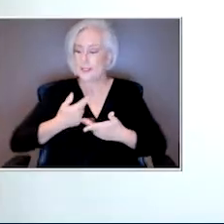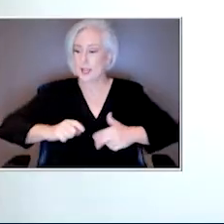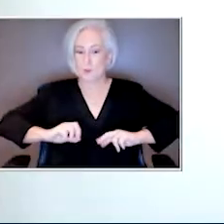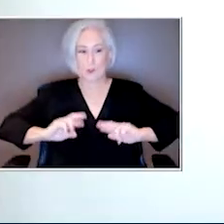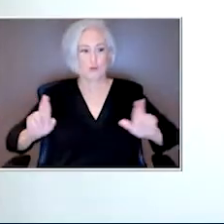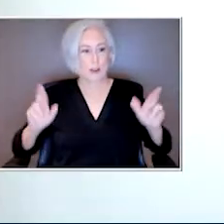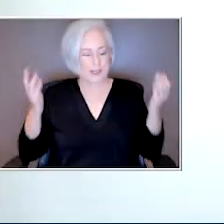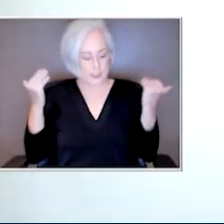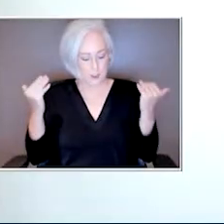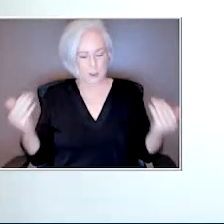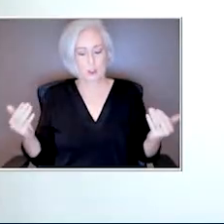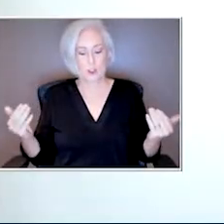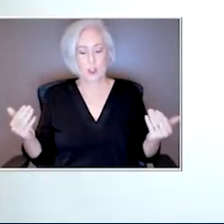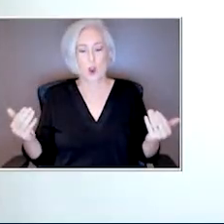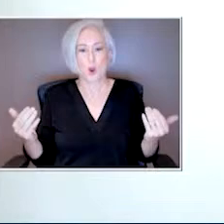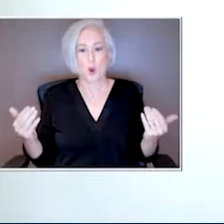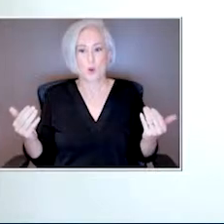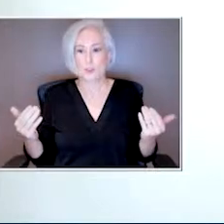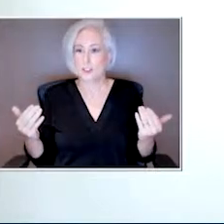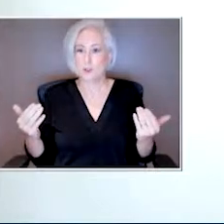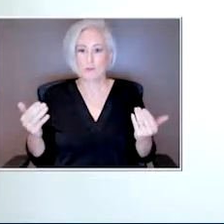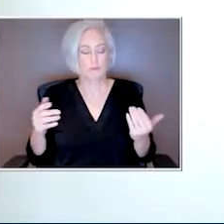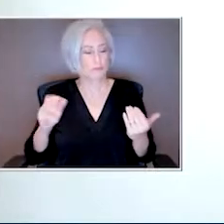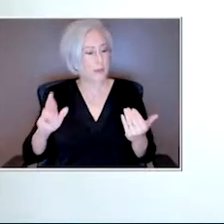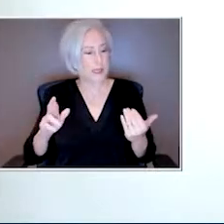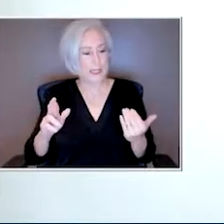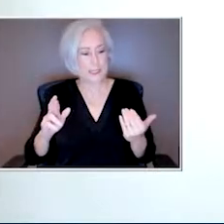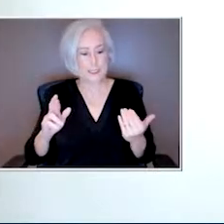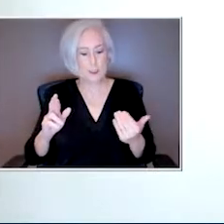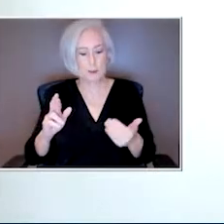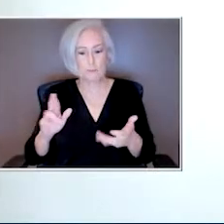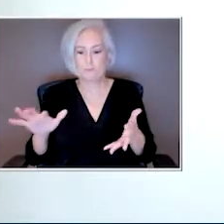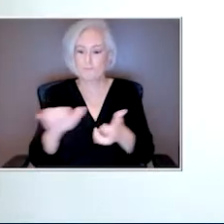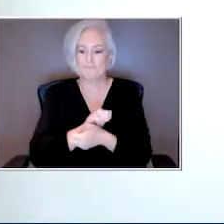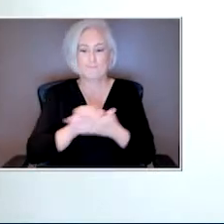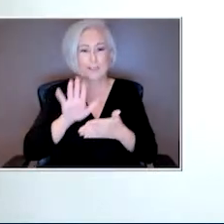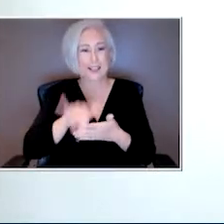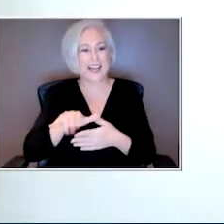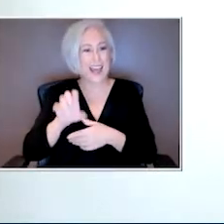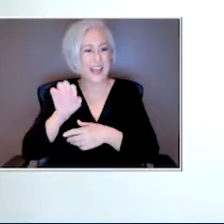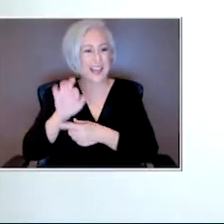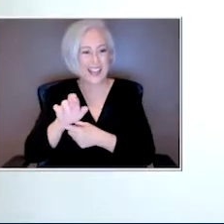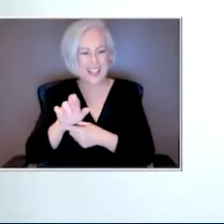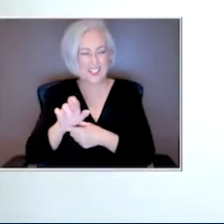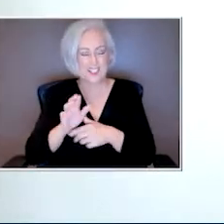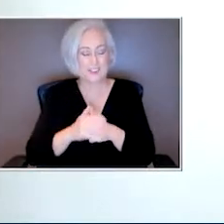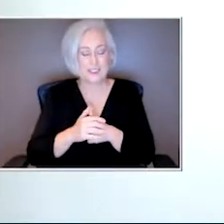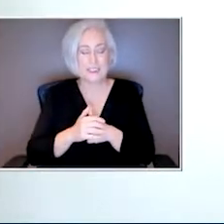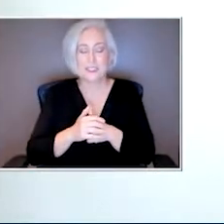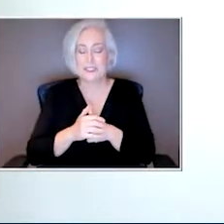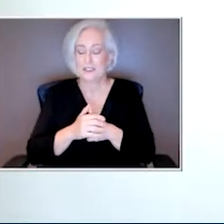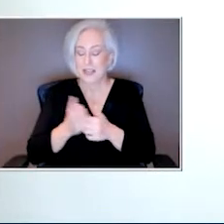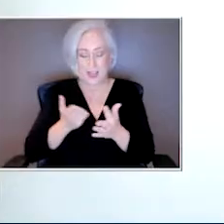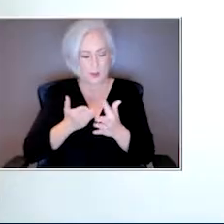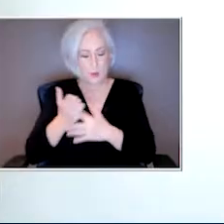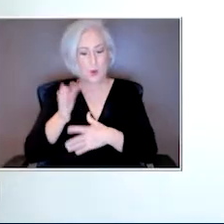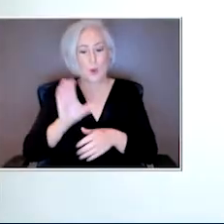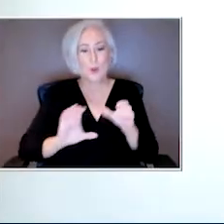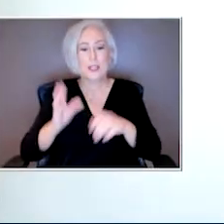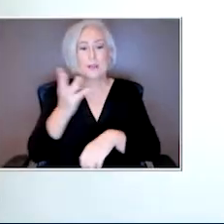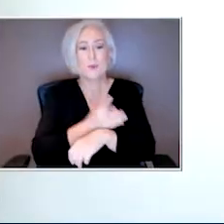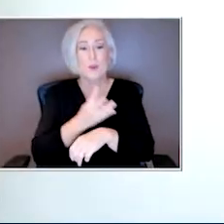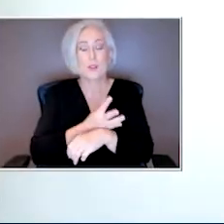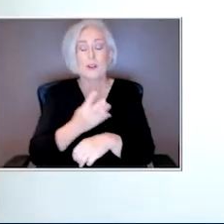was, ready to kick this thing. I was ready to be done with it at the beginning of it. Throughout chemo, I think it